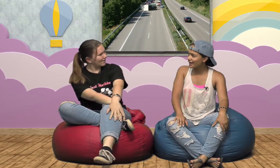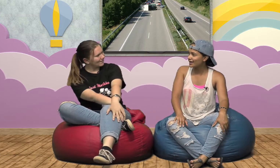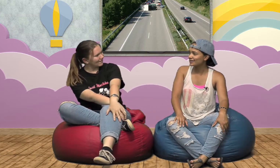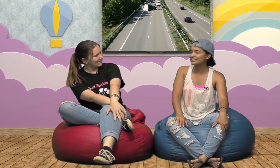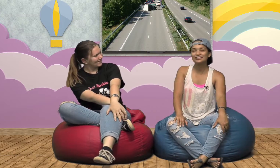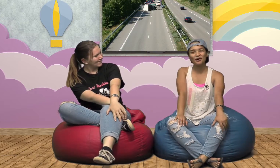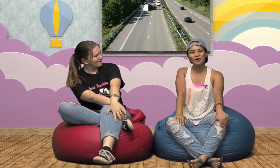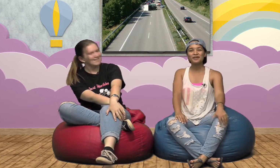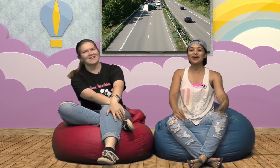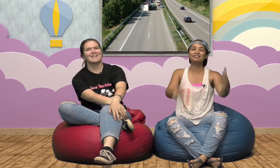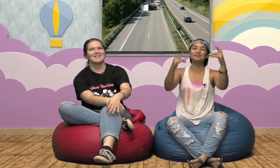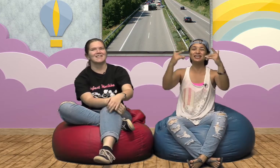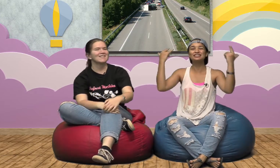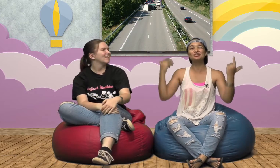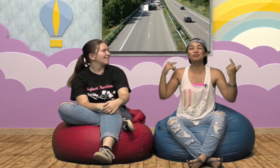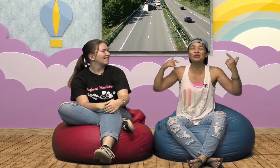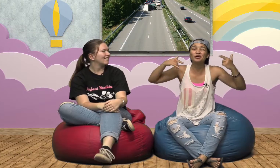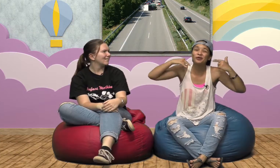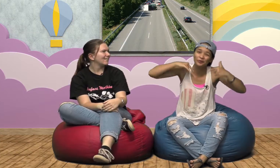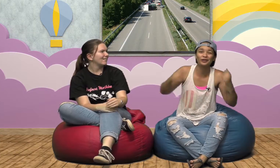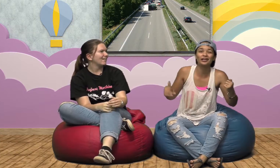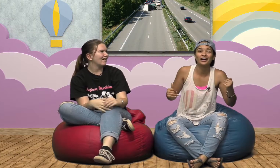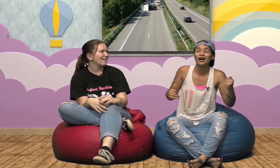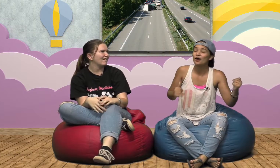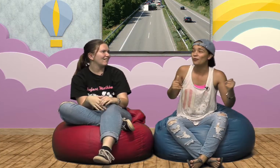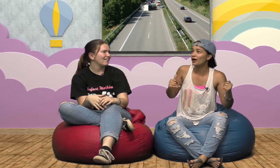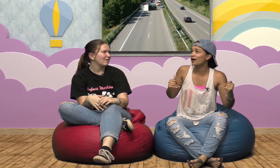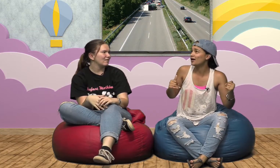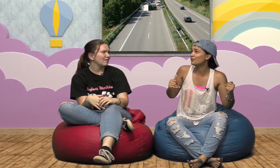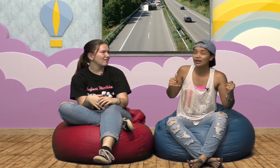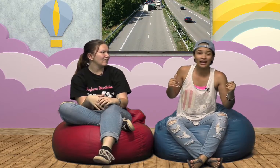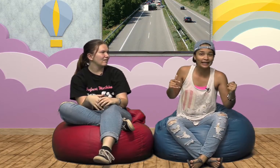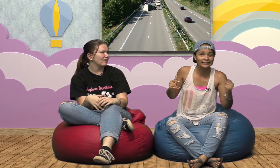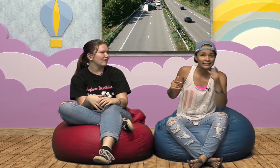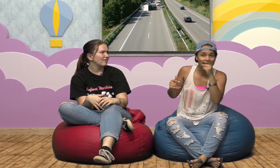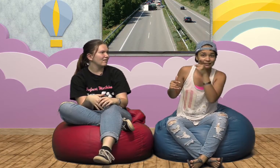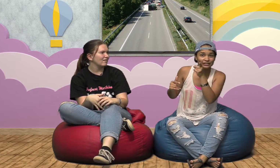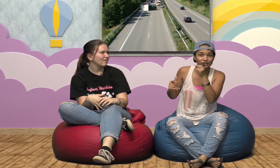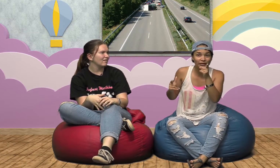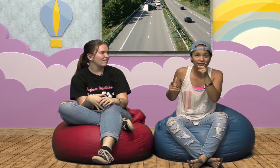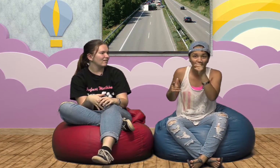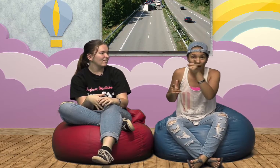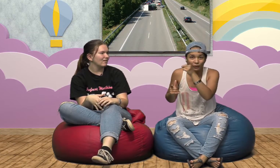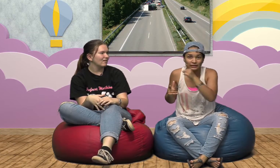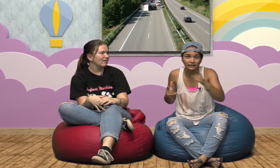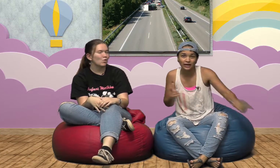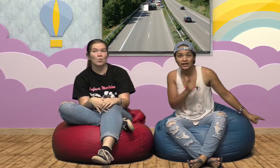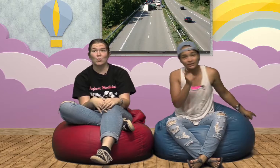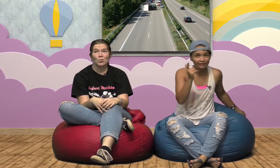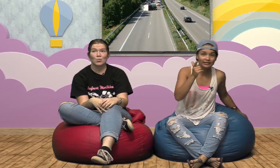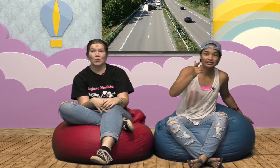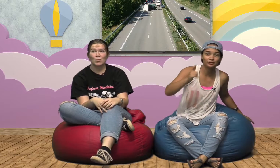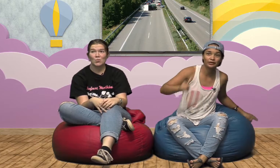Do tell. Yes. So we have a really super cool online television, 24